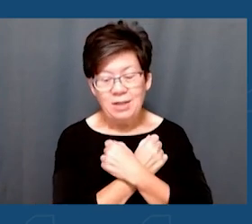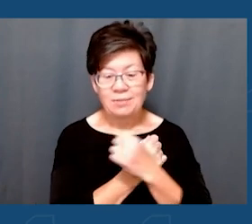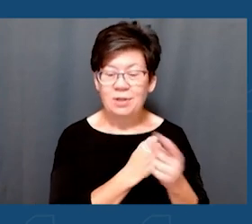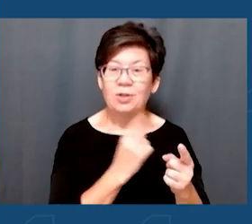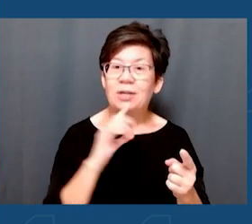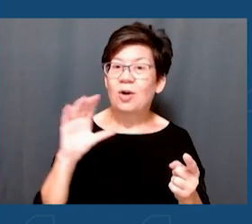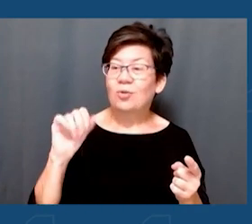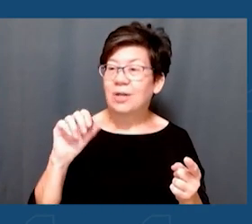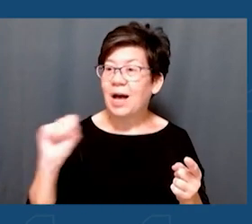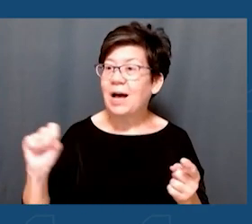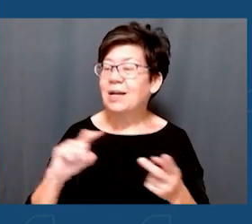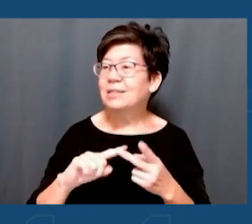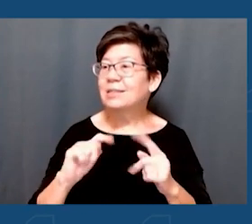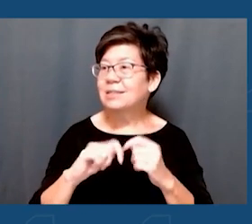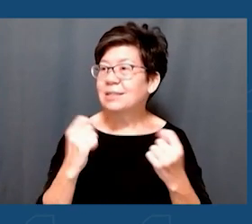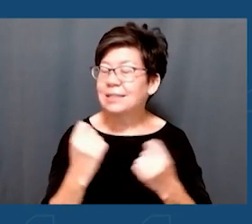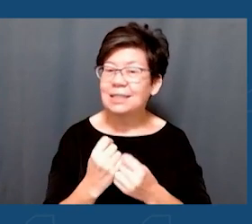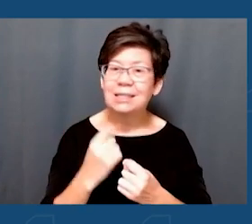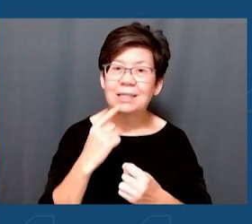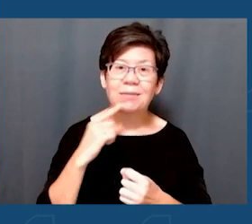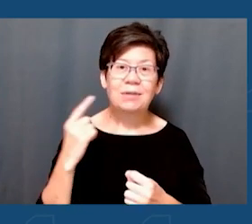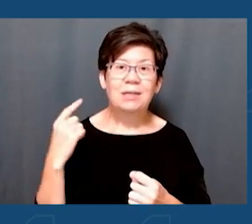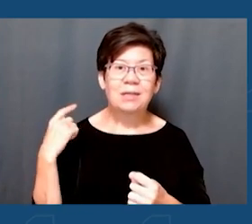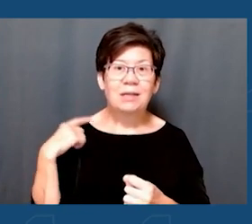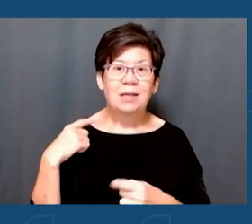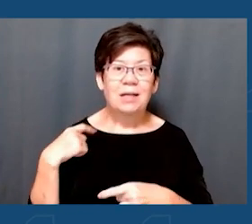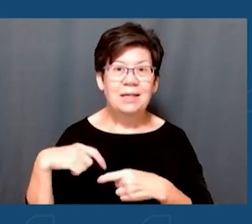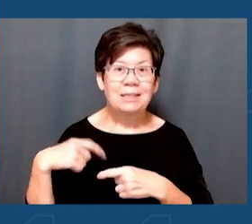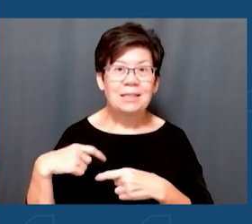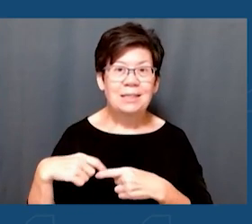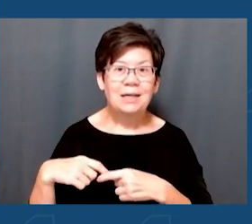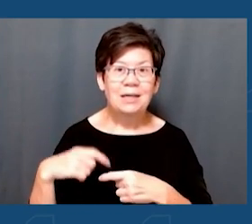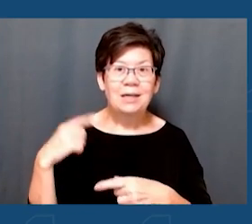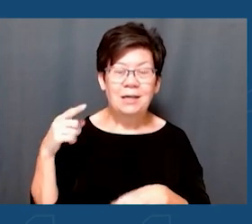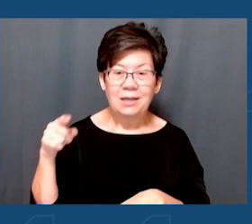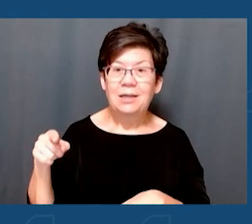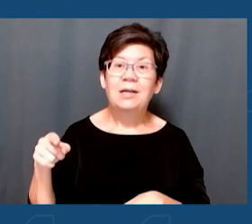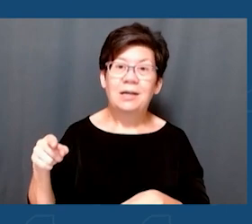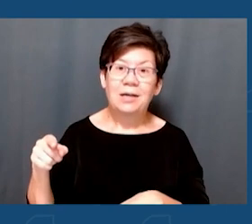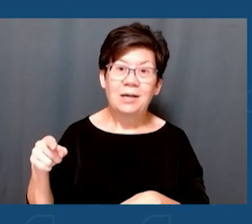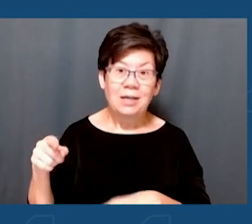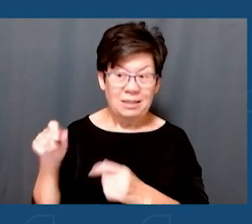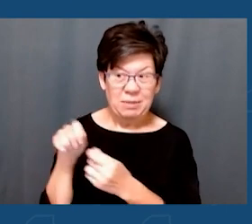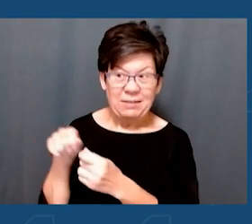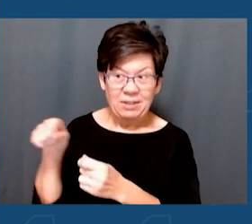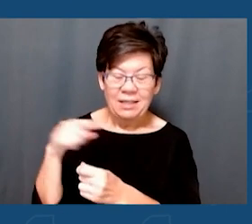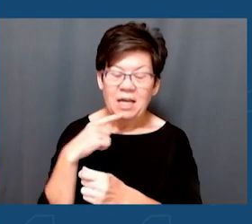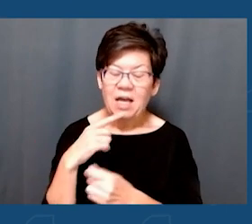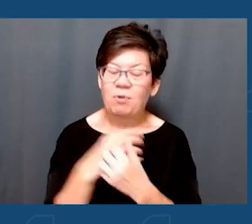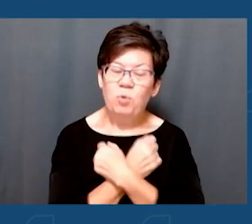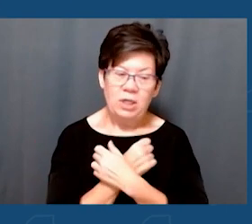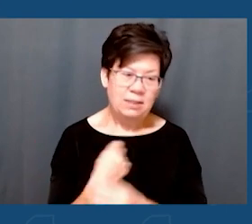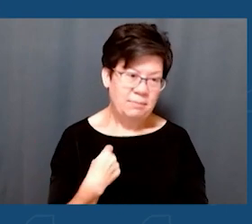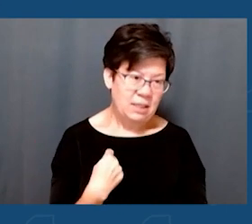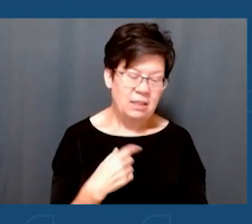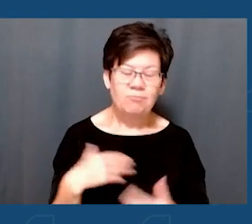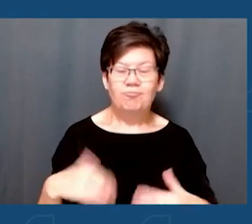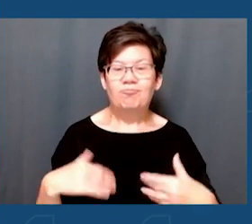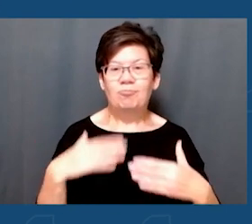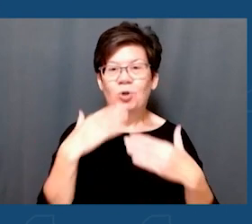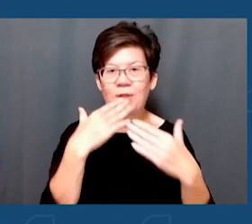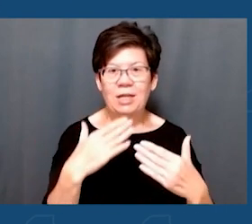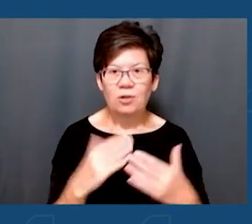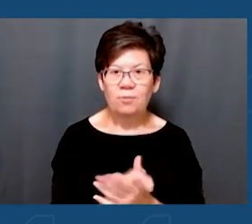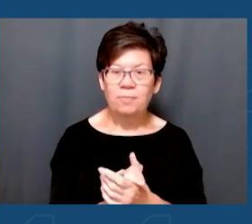here and the Latino community in particular, Mayor Rosas, has embraced me. And I just want to say thank you for that. But